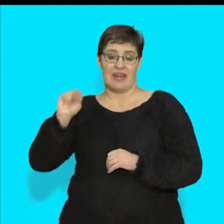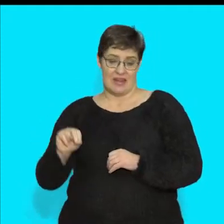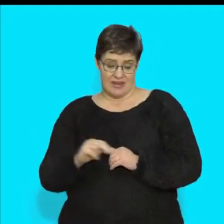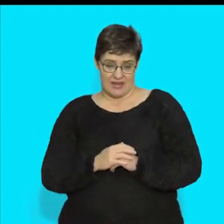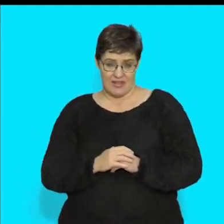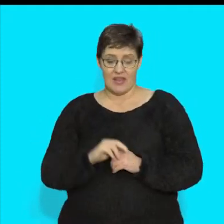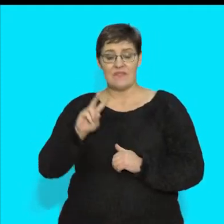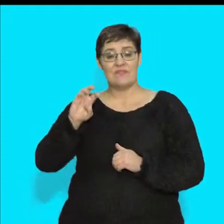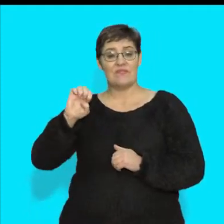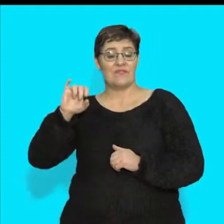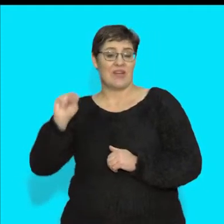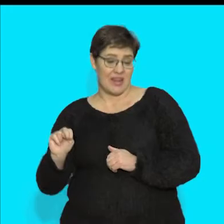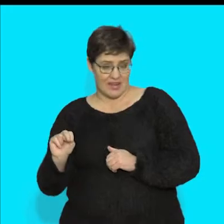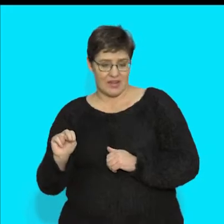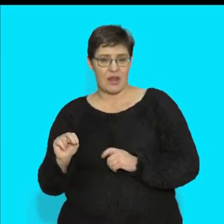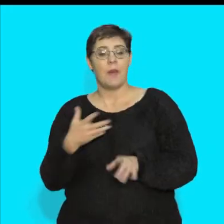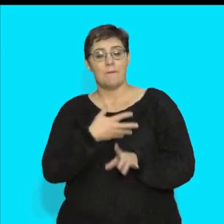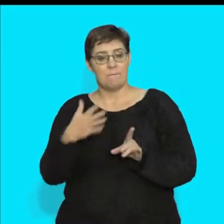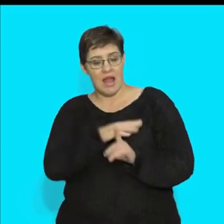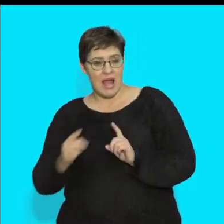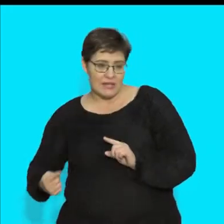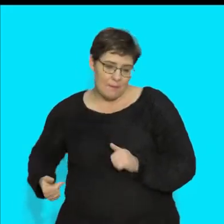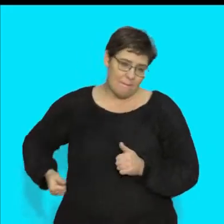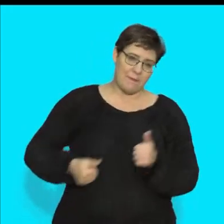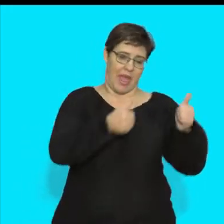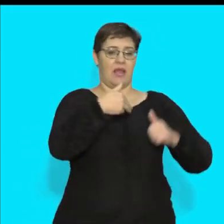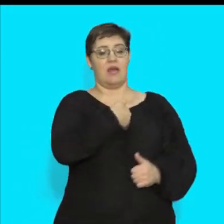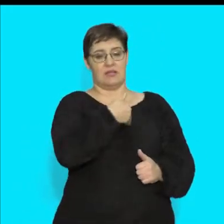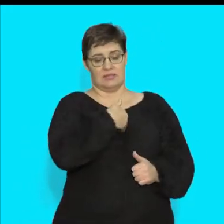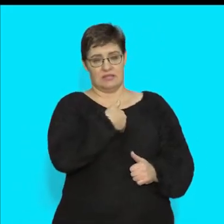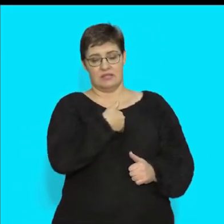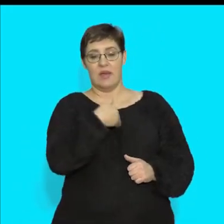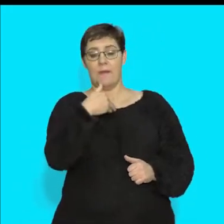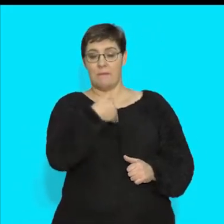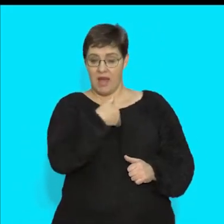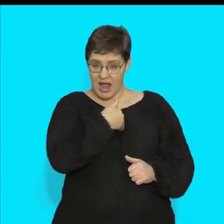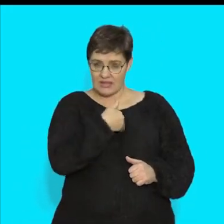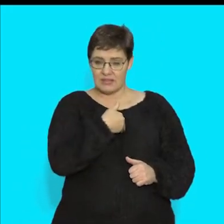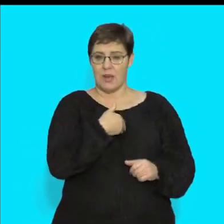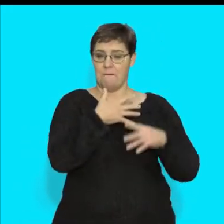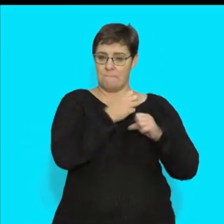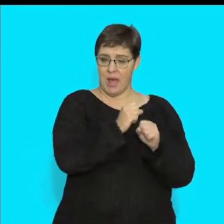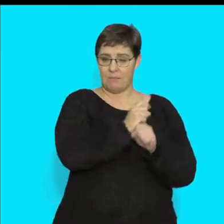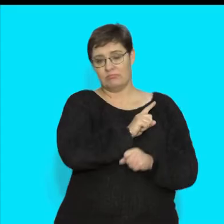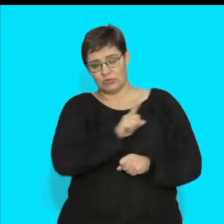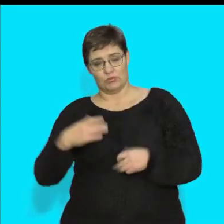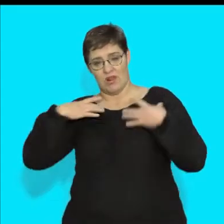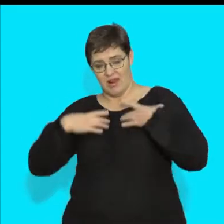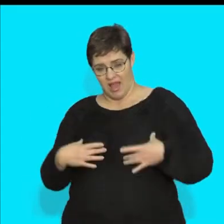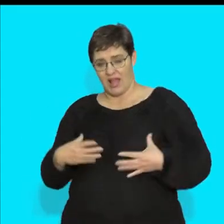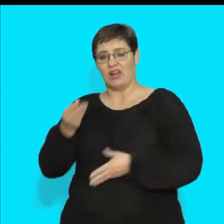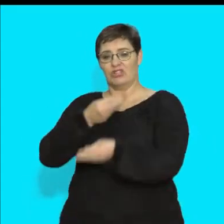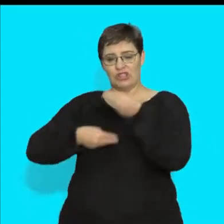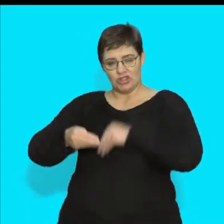then going to take the blood to the heart, and the heart is then going to pump the blood to the lungs, right, to